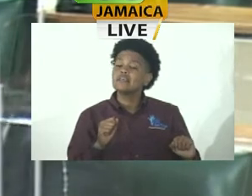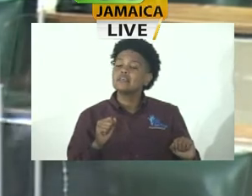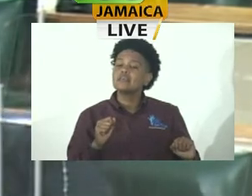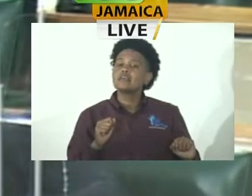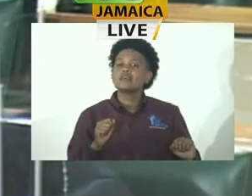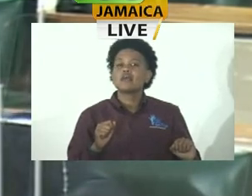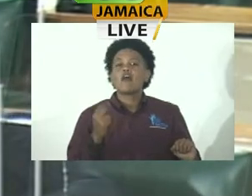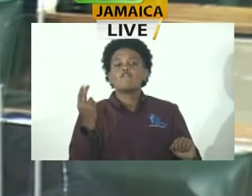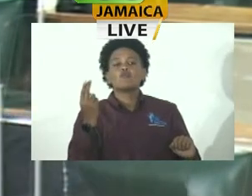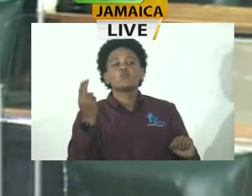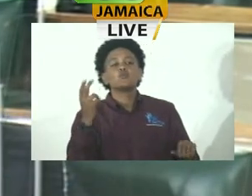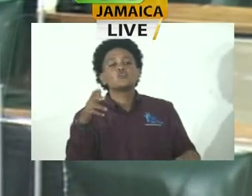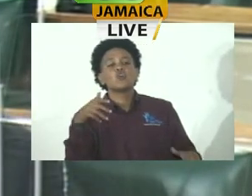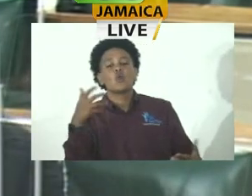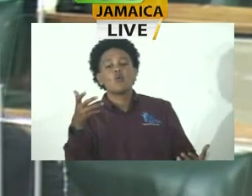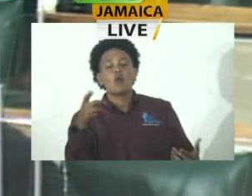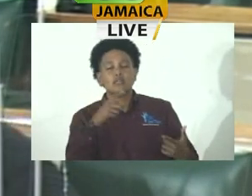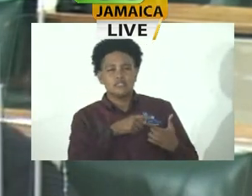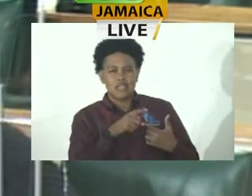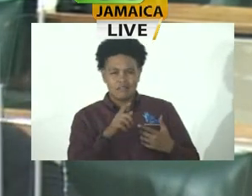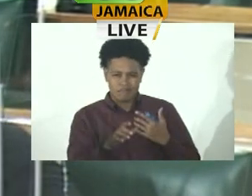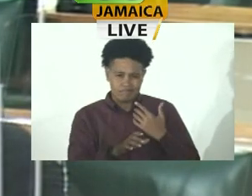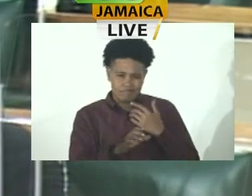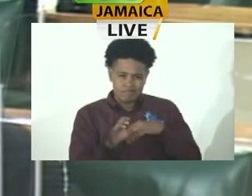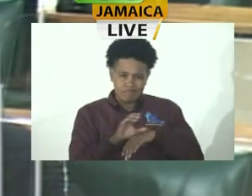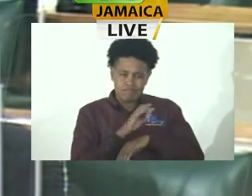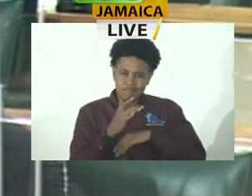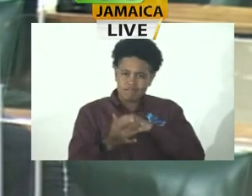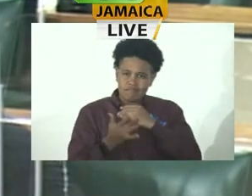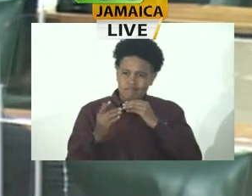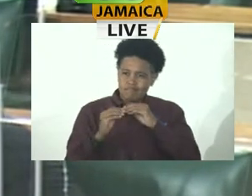of using the digital currency